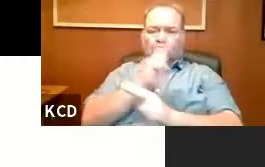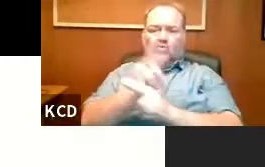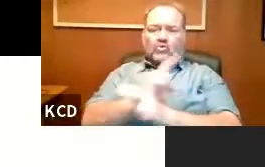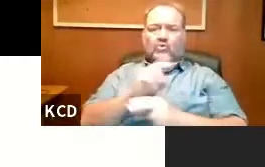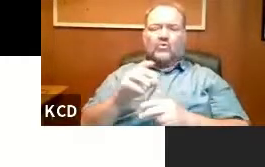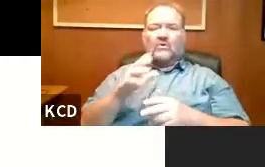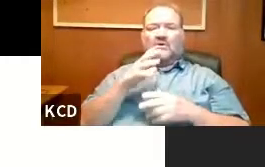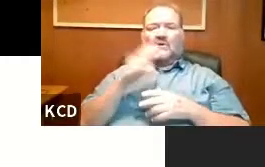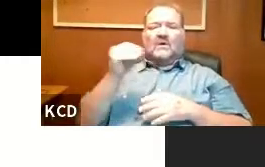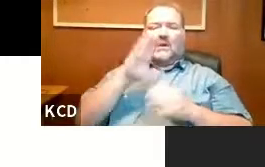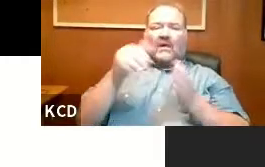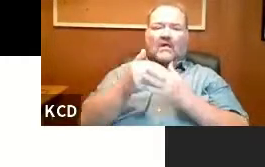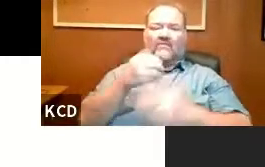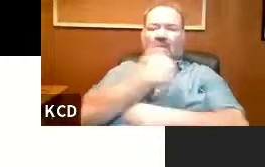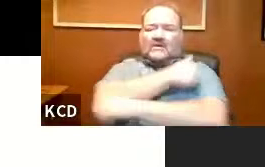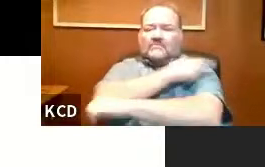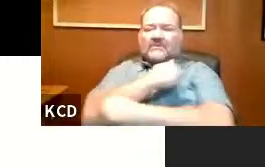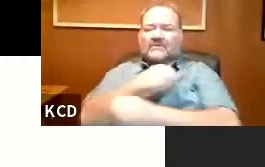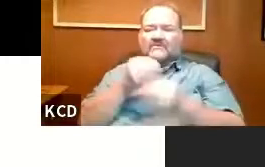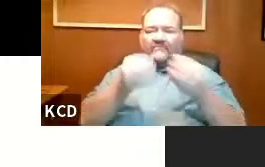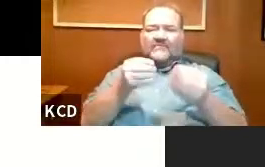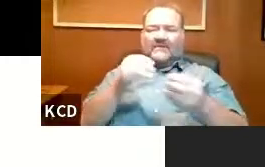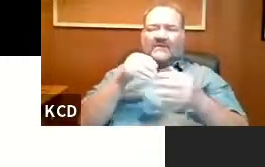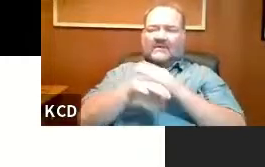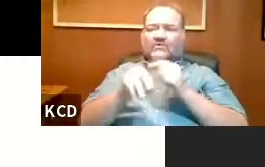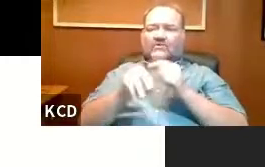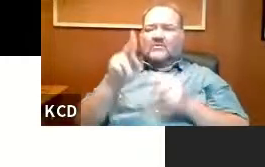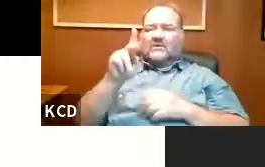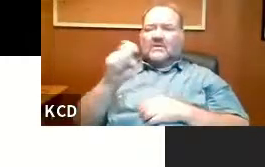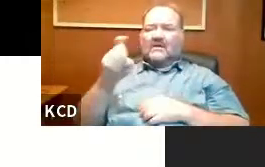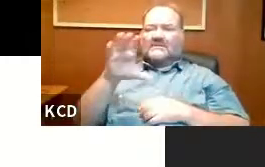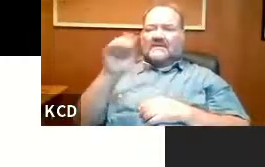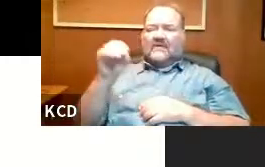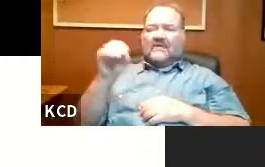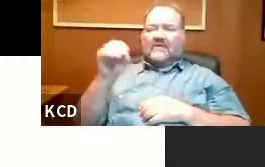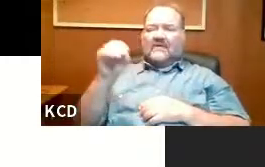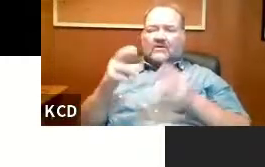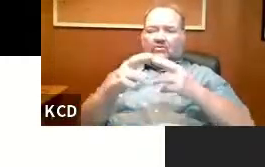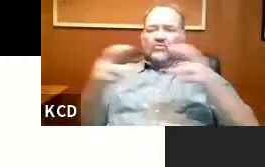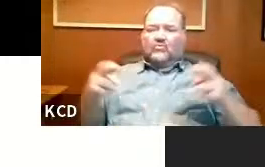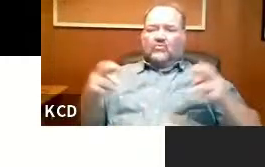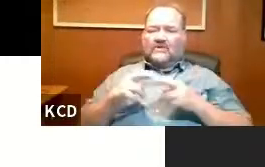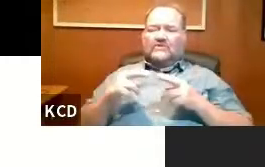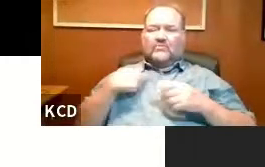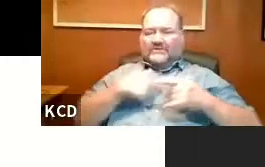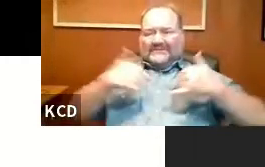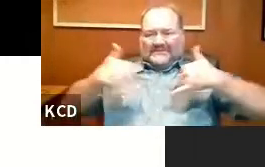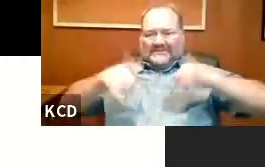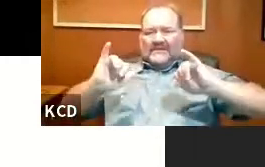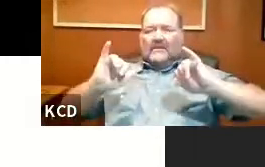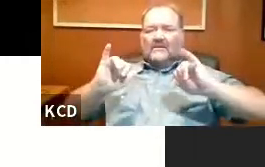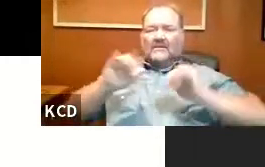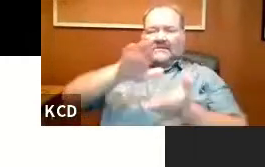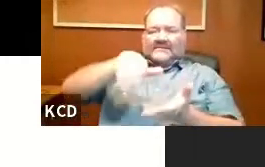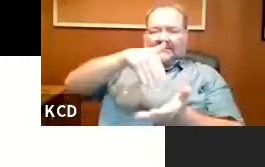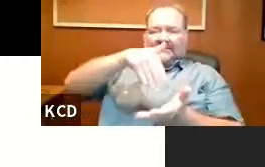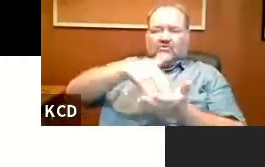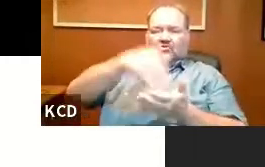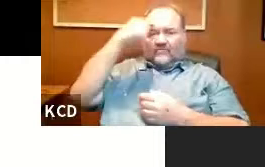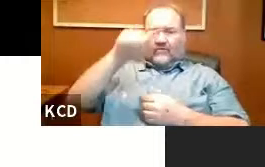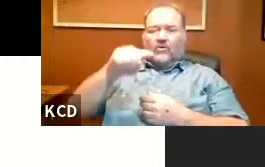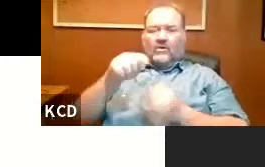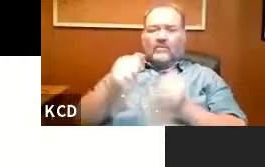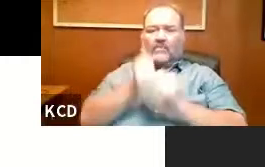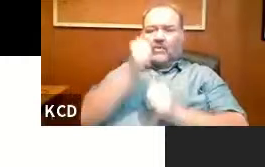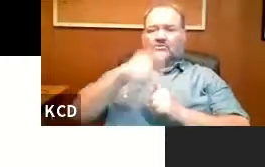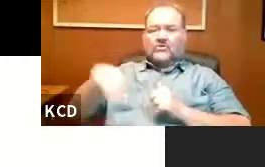feed into the Knox County region. We're still the center for most of